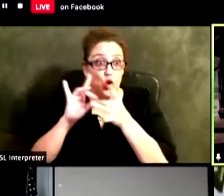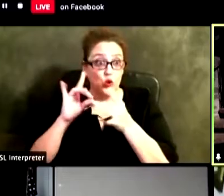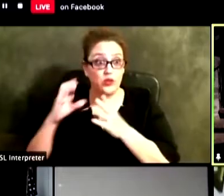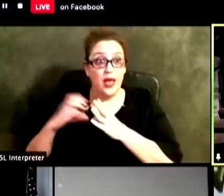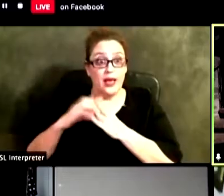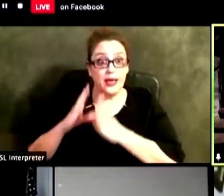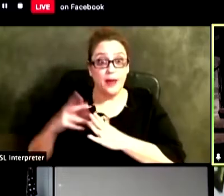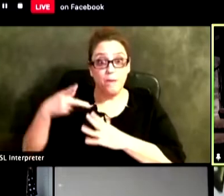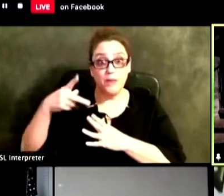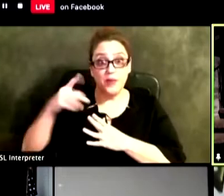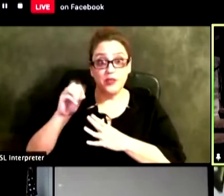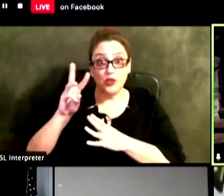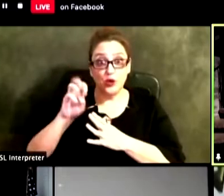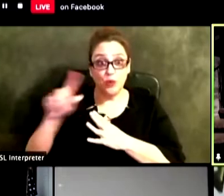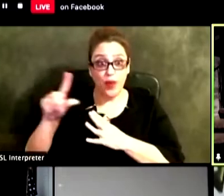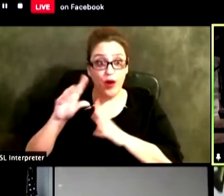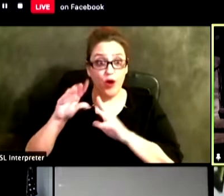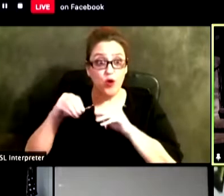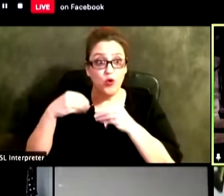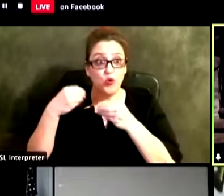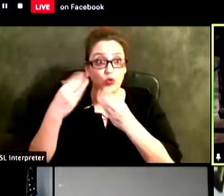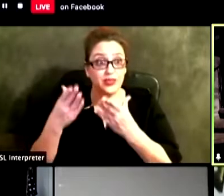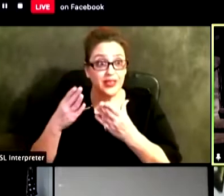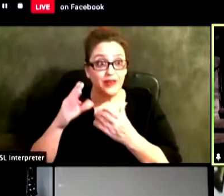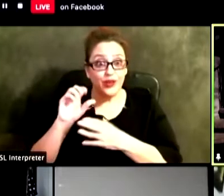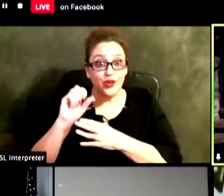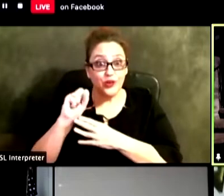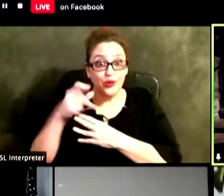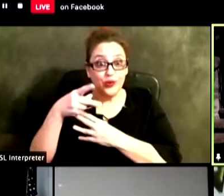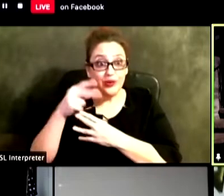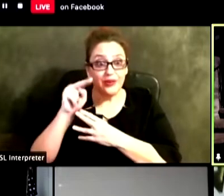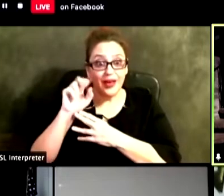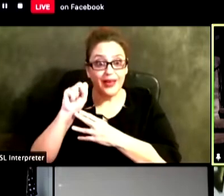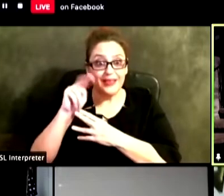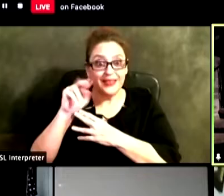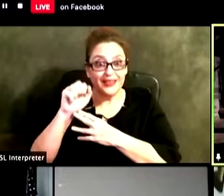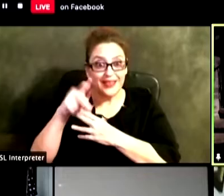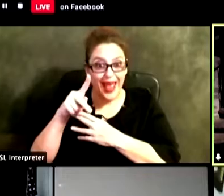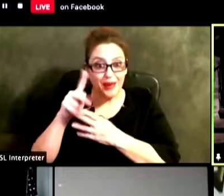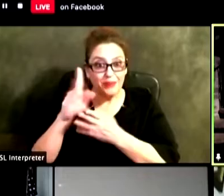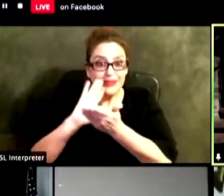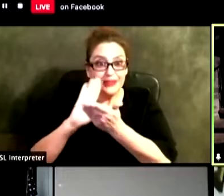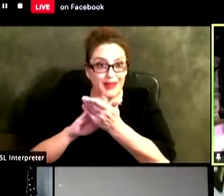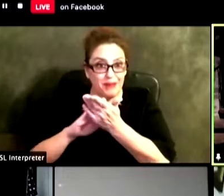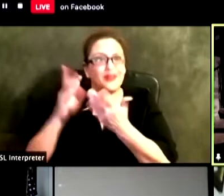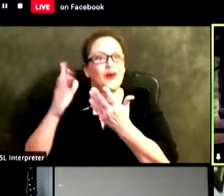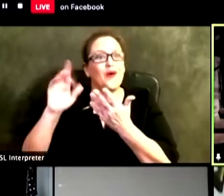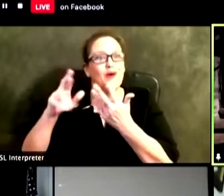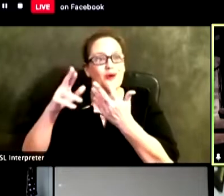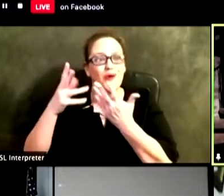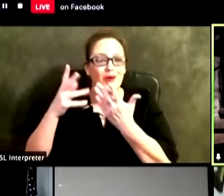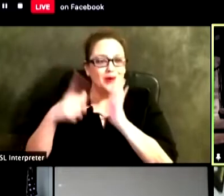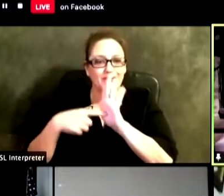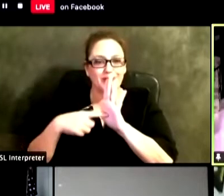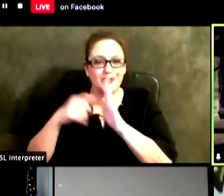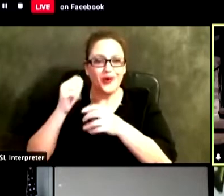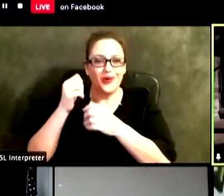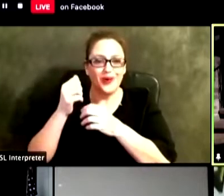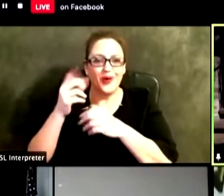giving you snaps, and I think that that's a compliment or a sign of support. I'm not necessarily up with all of